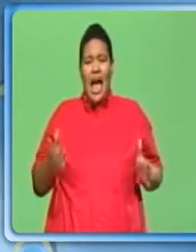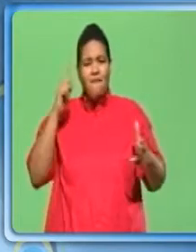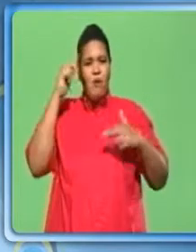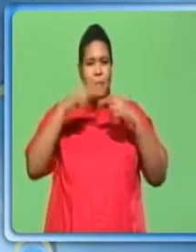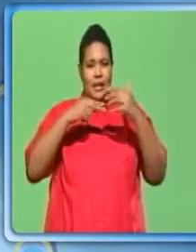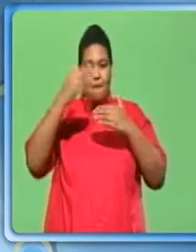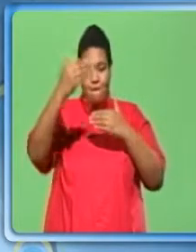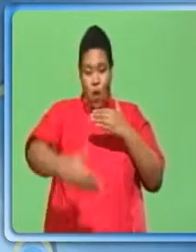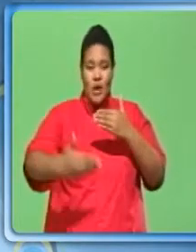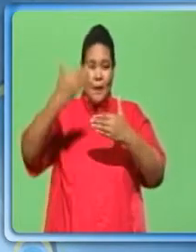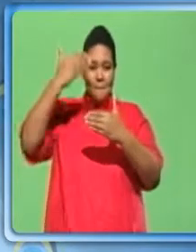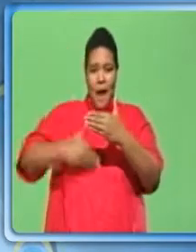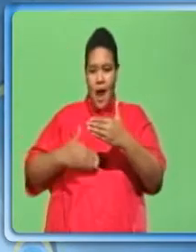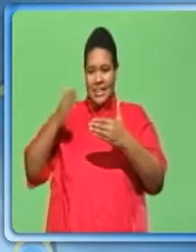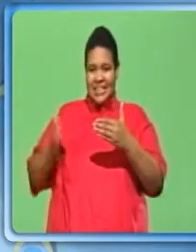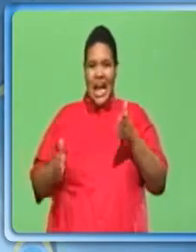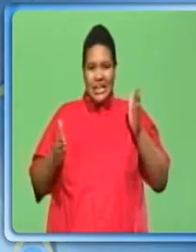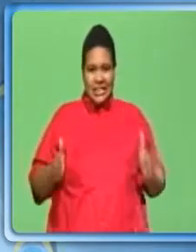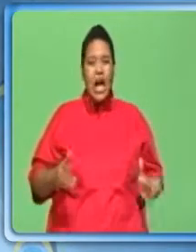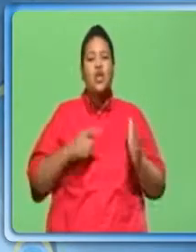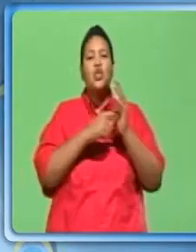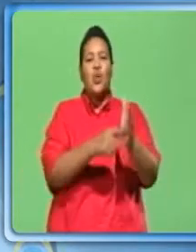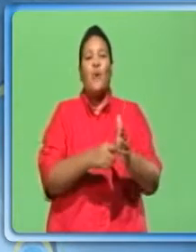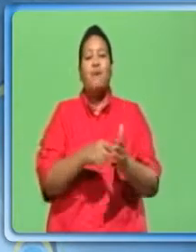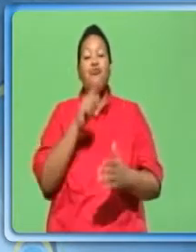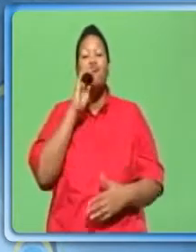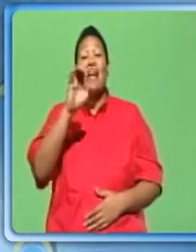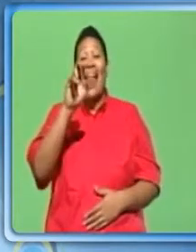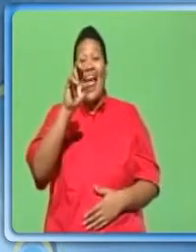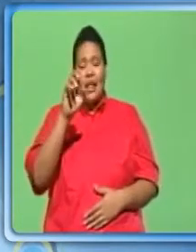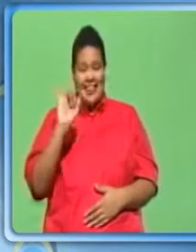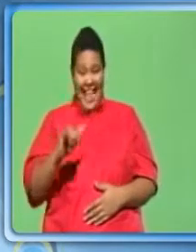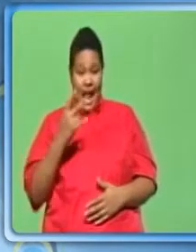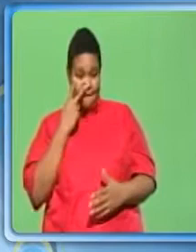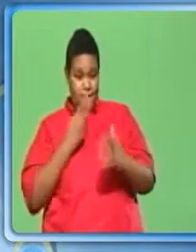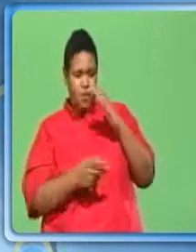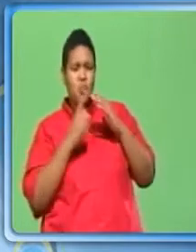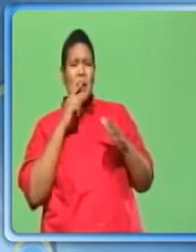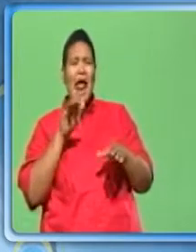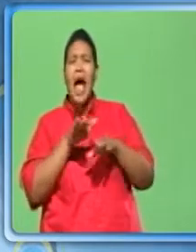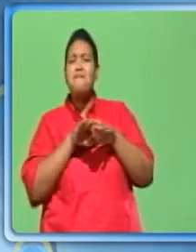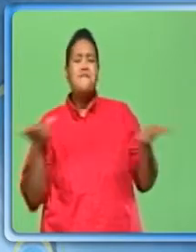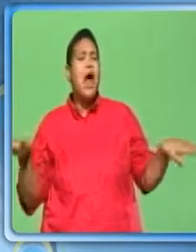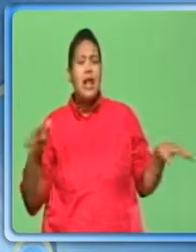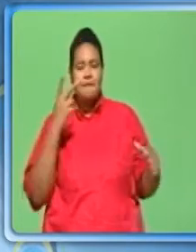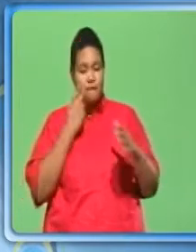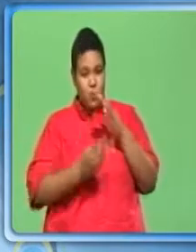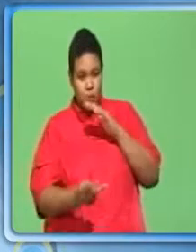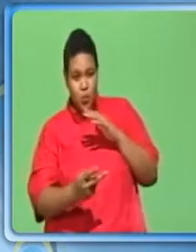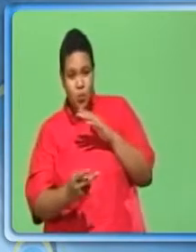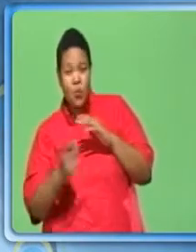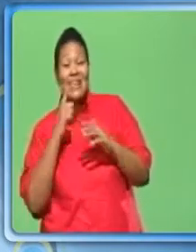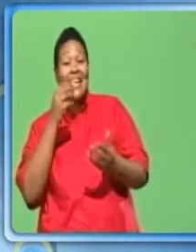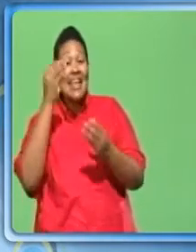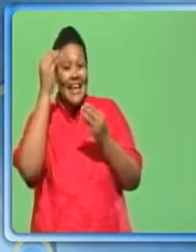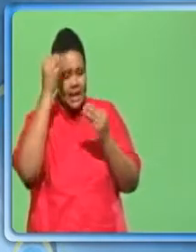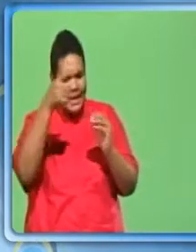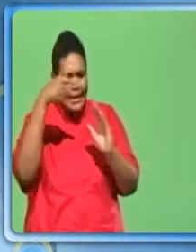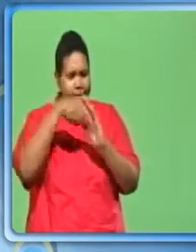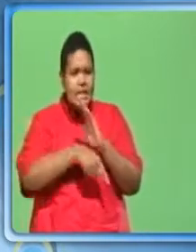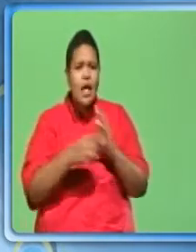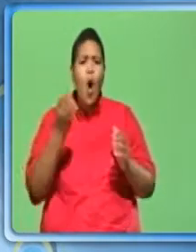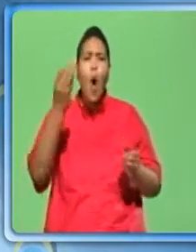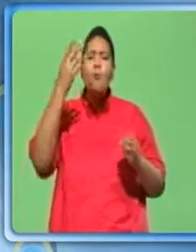building. The elevation view is a completely flat view. The elevation details the building